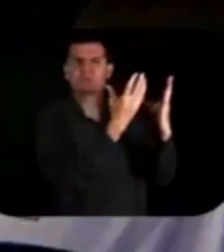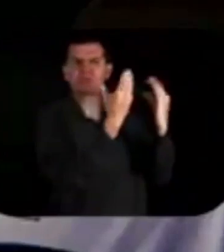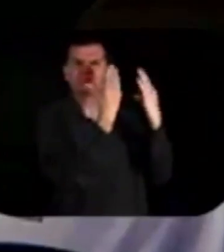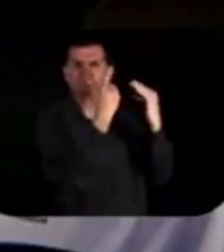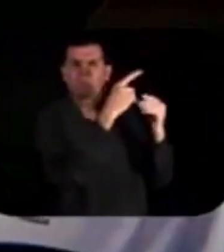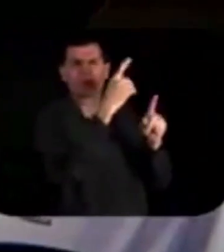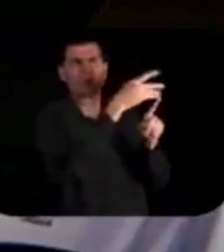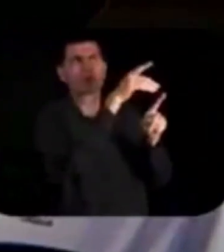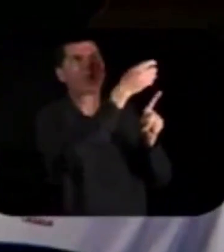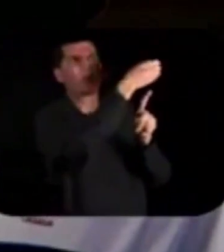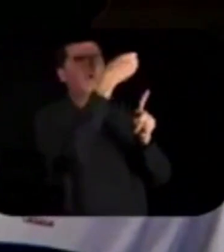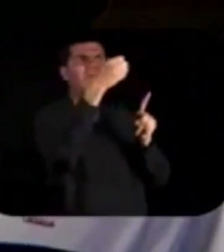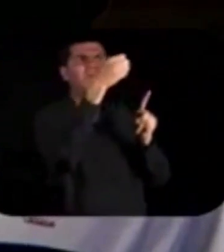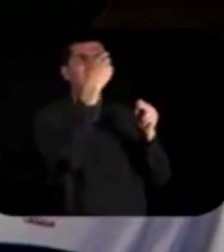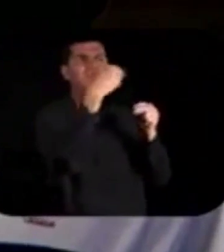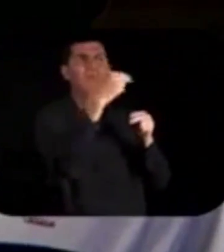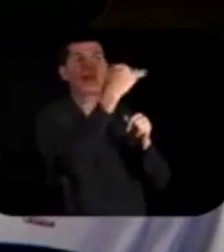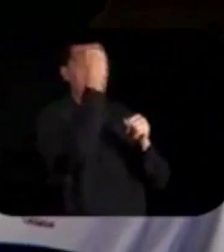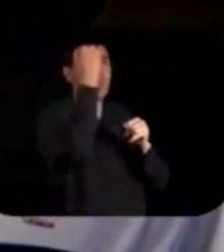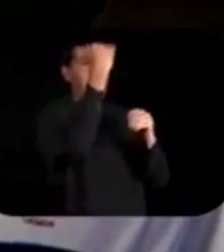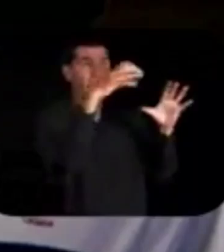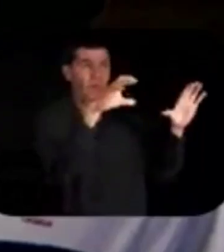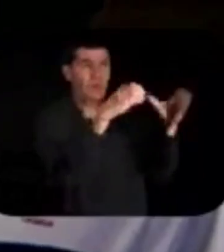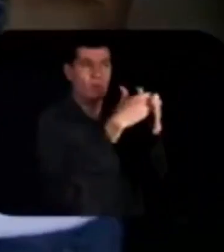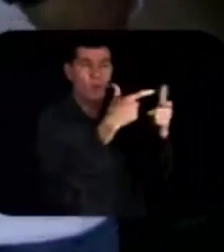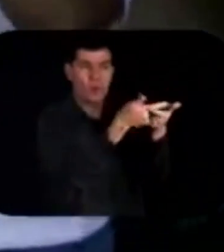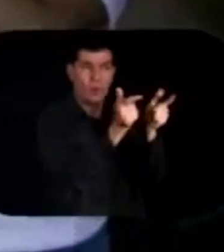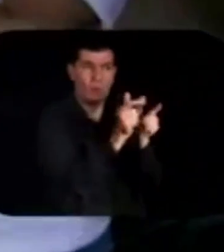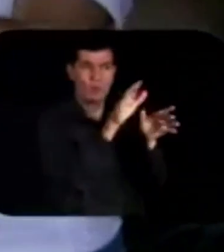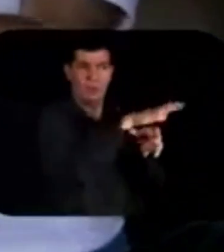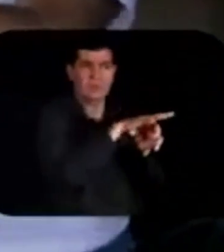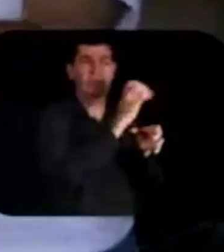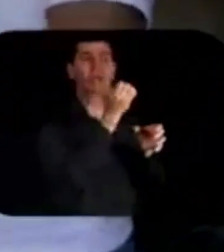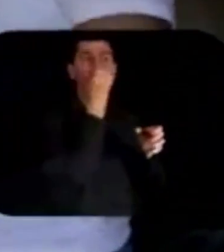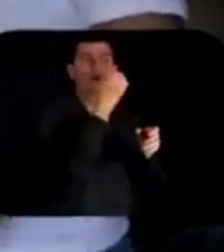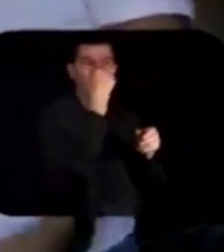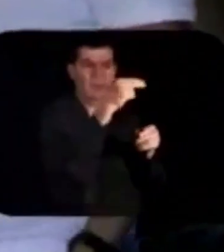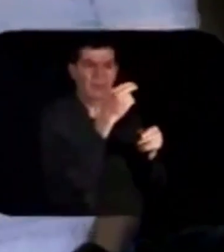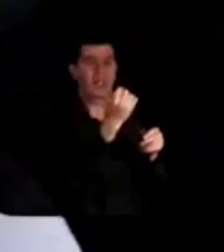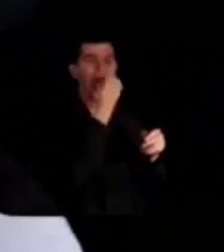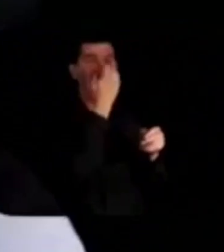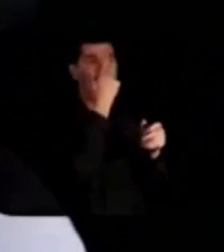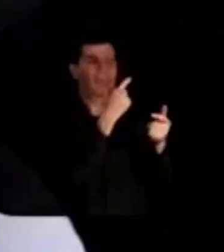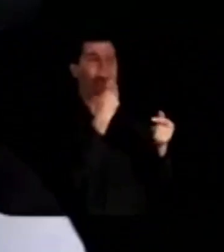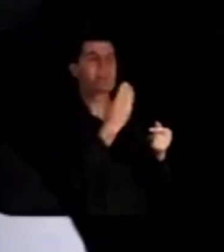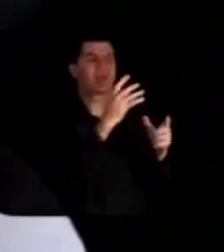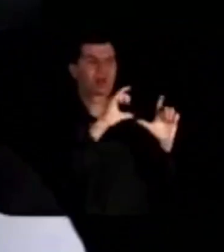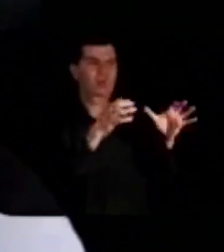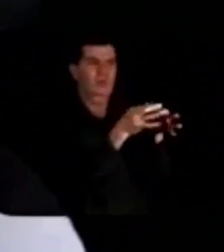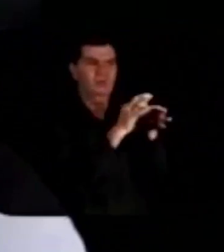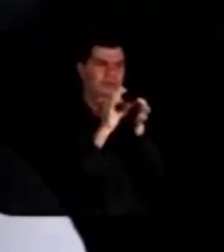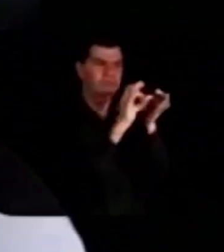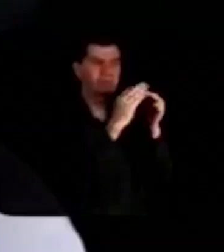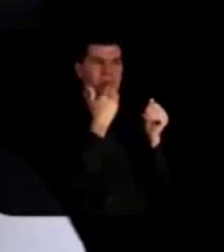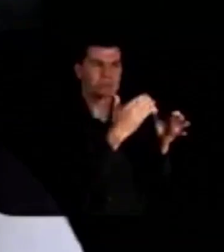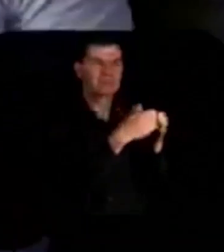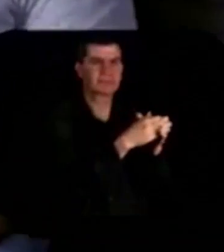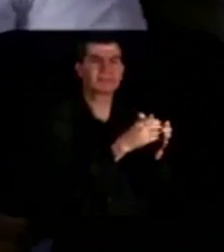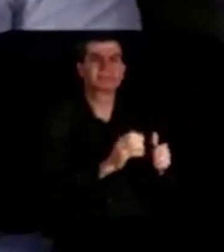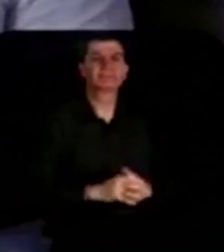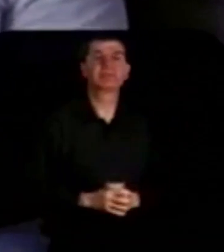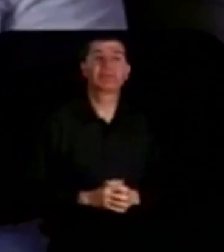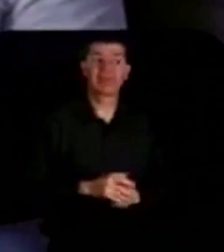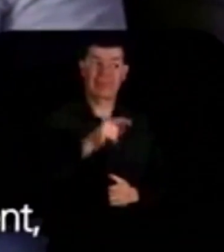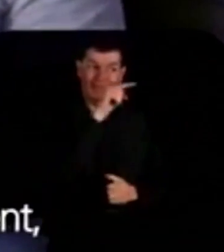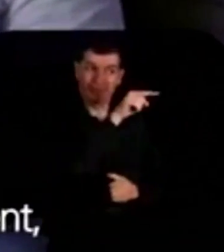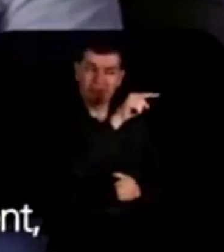course, through an organization which is called Community Ideas, which is called Community